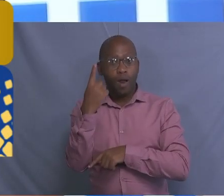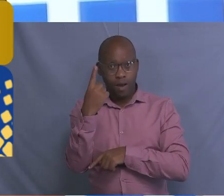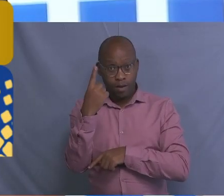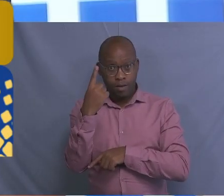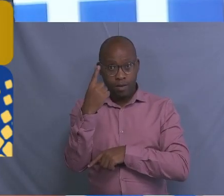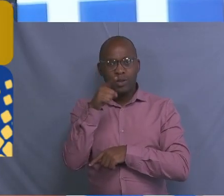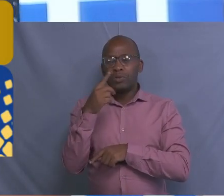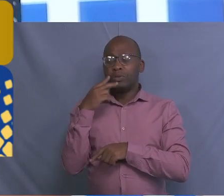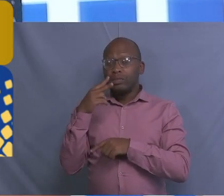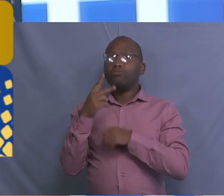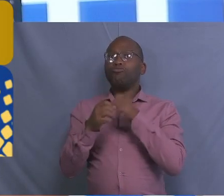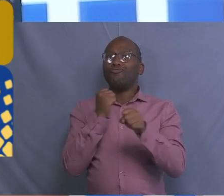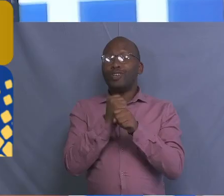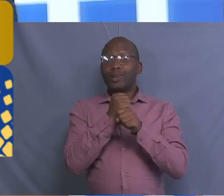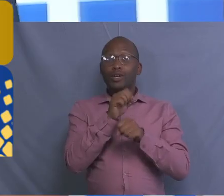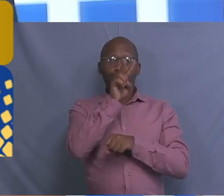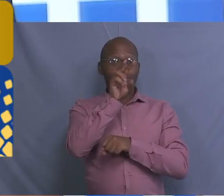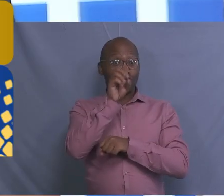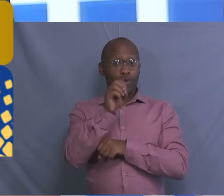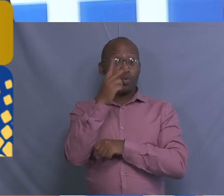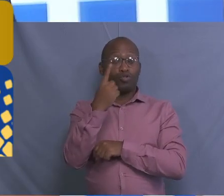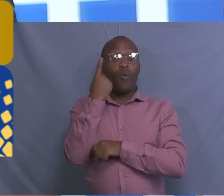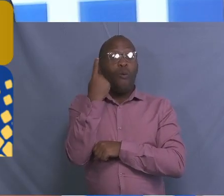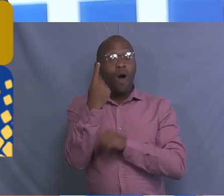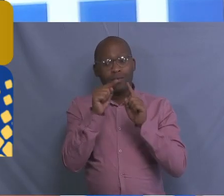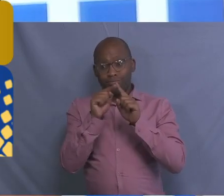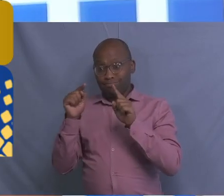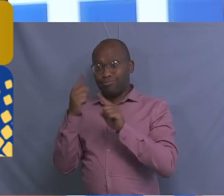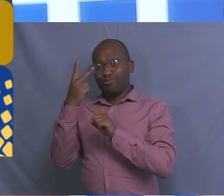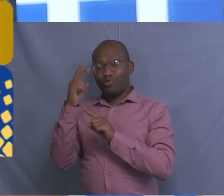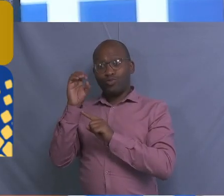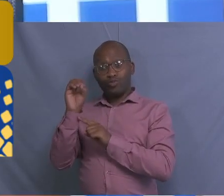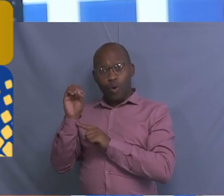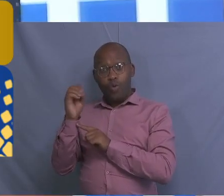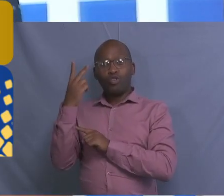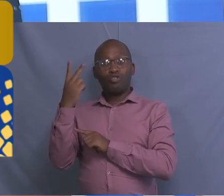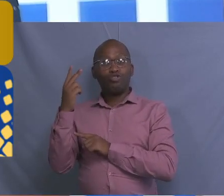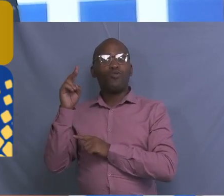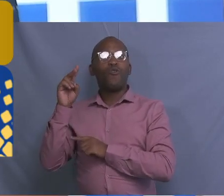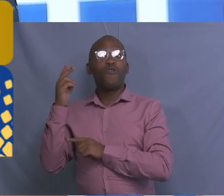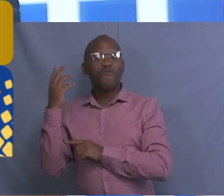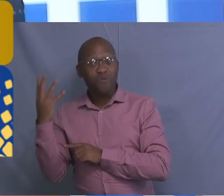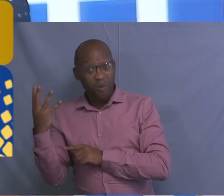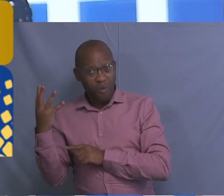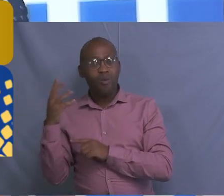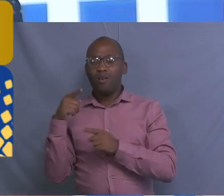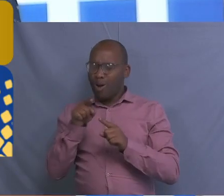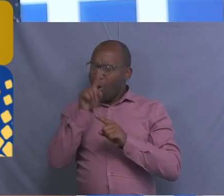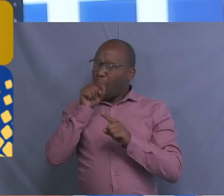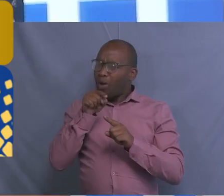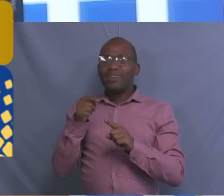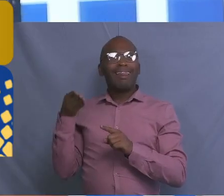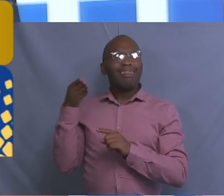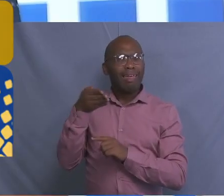question papers, 2021 all the way to 2024, you'll find this question under question 4. Okay, so normally it's